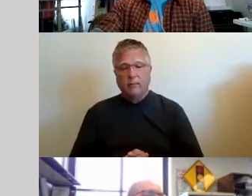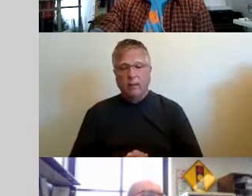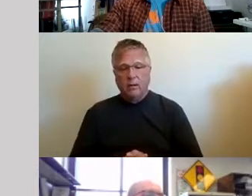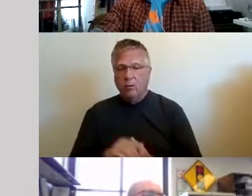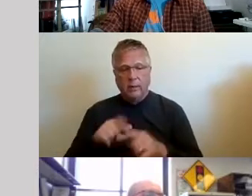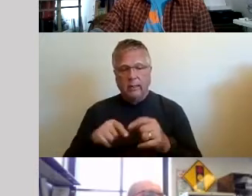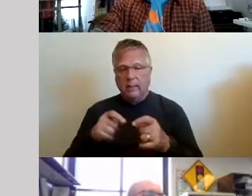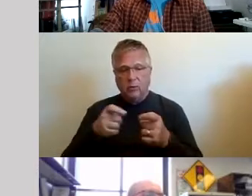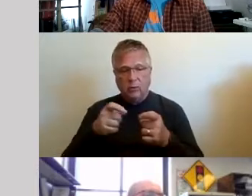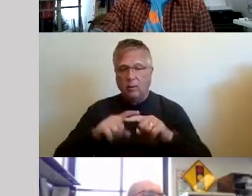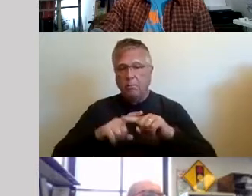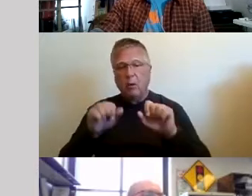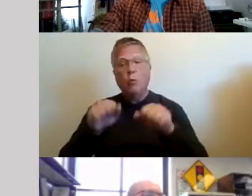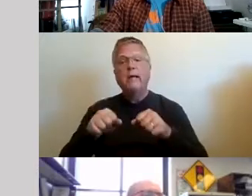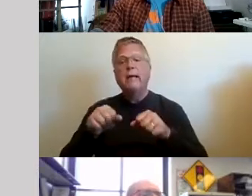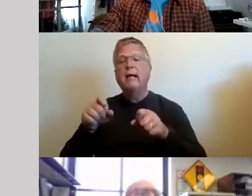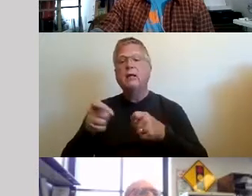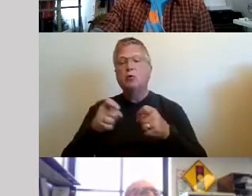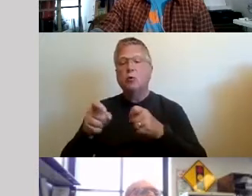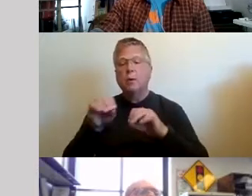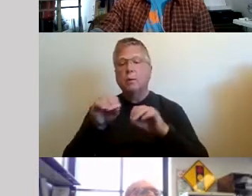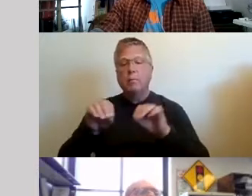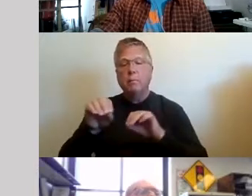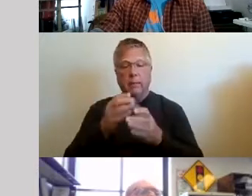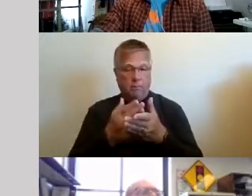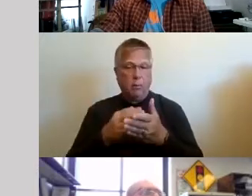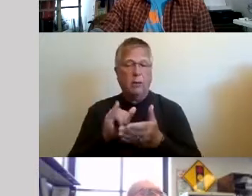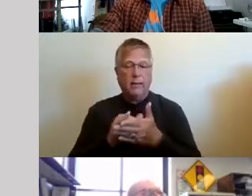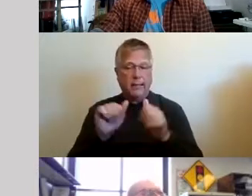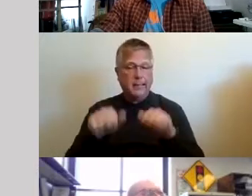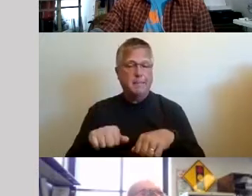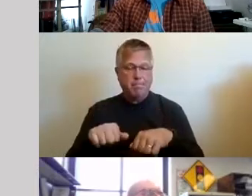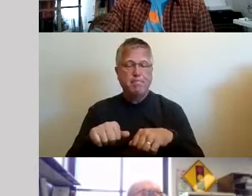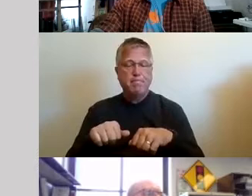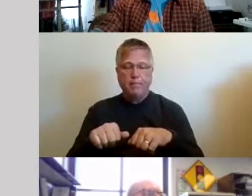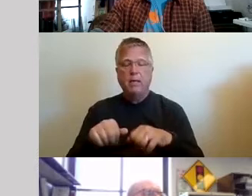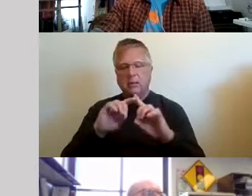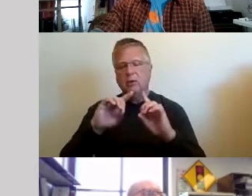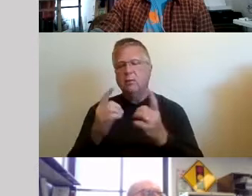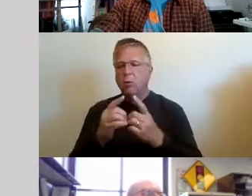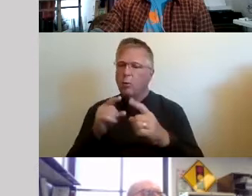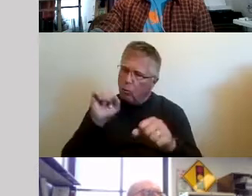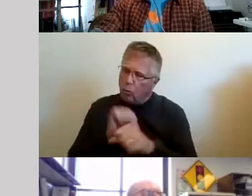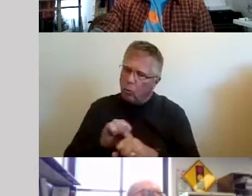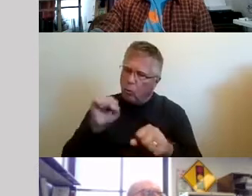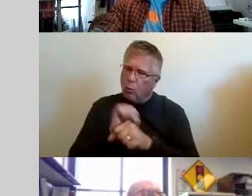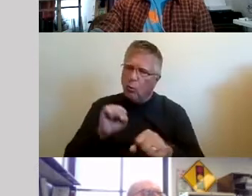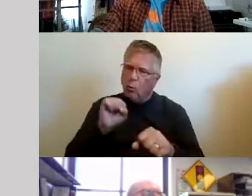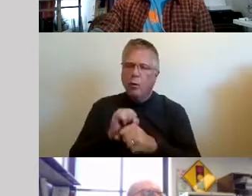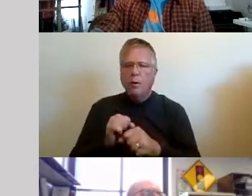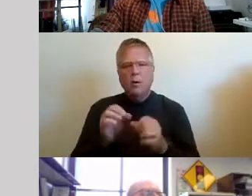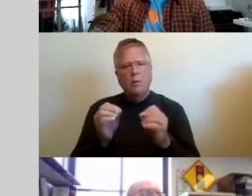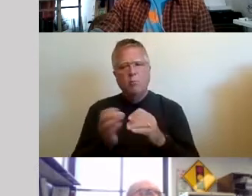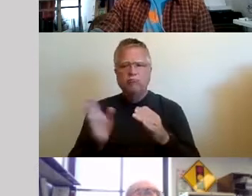we can control is the mobility part of that. So as a department, we are working towards a more affordable